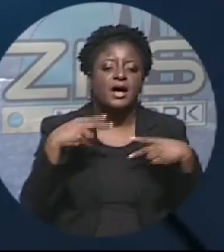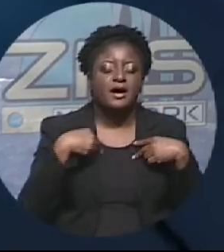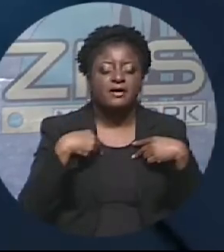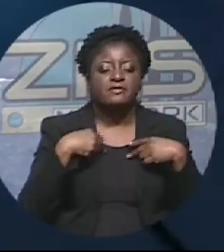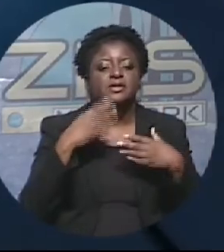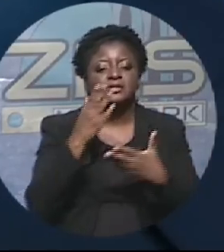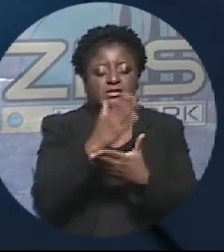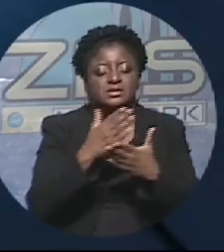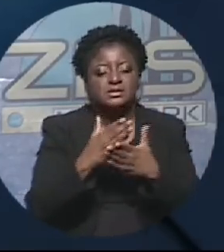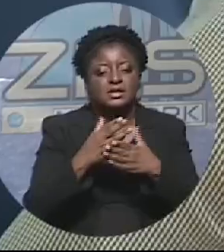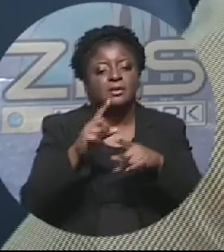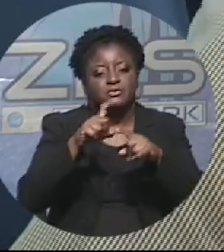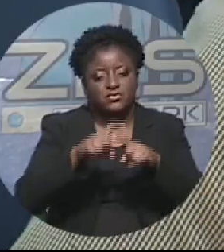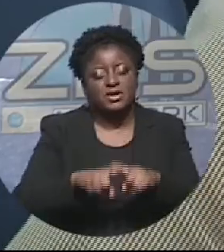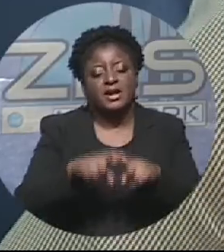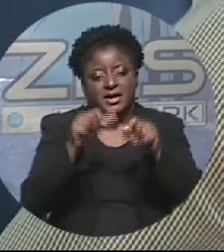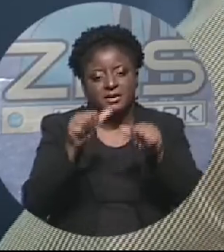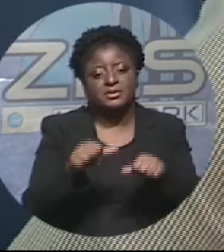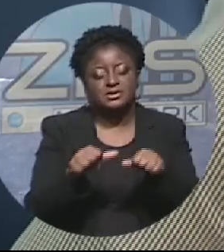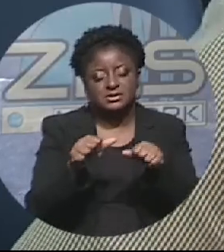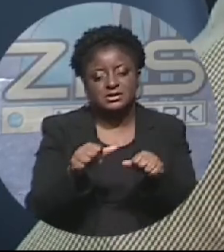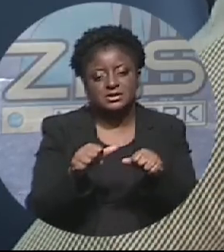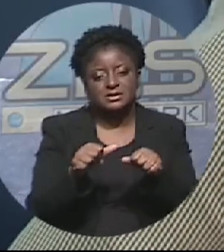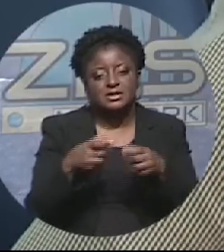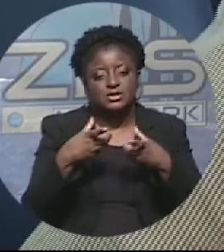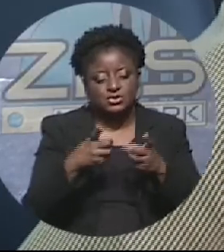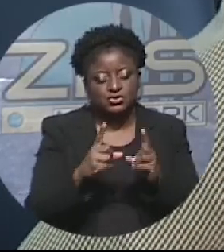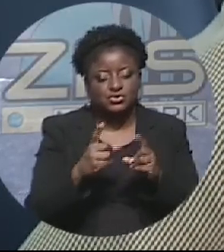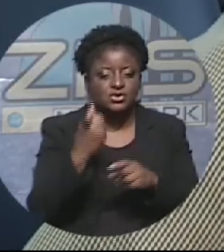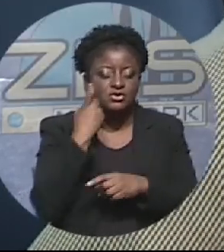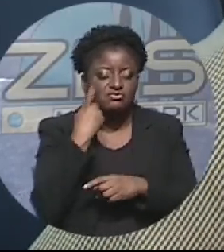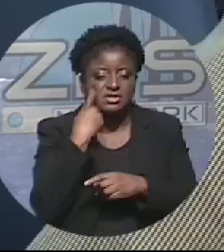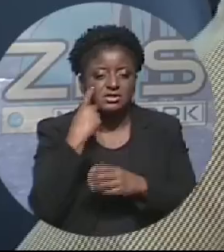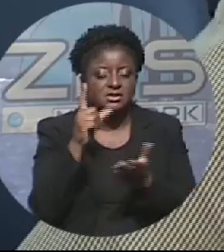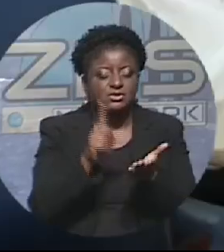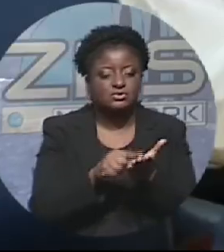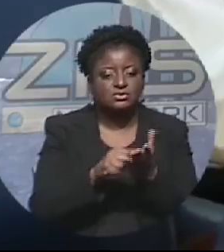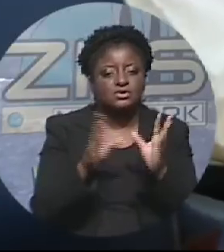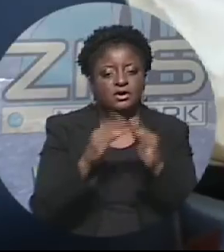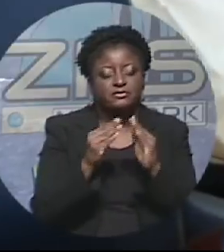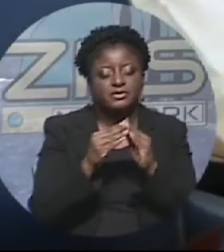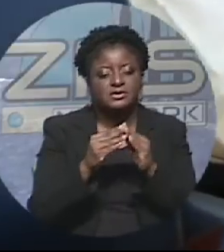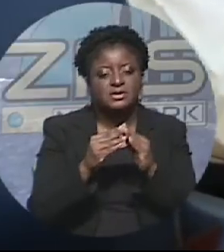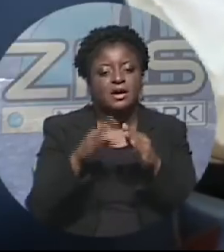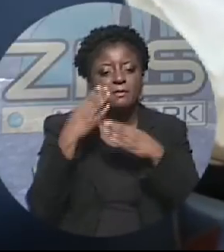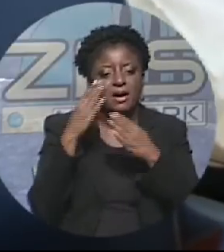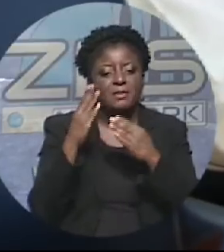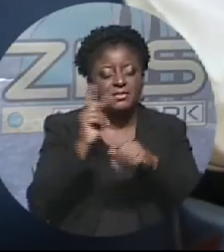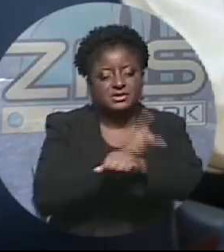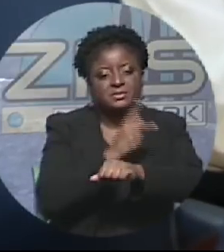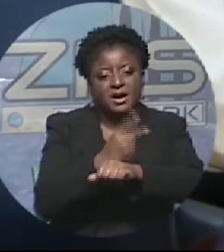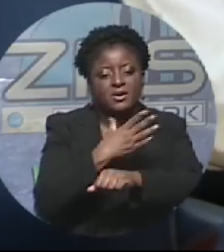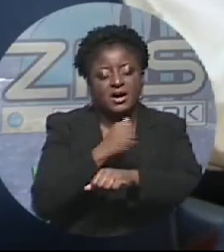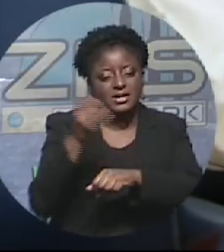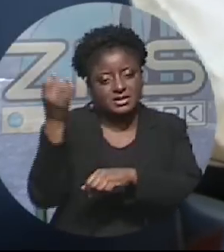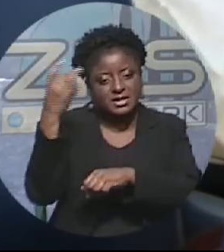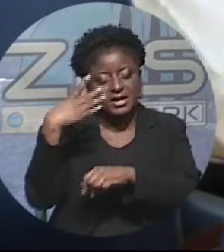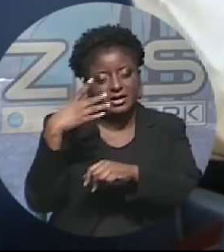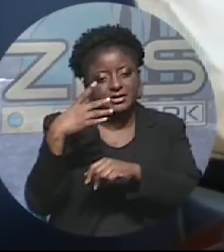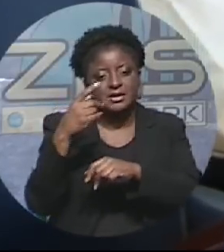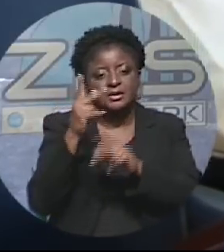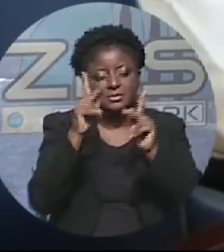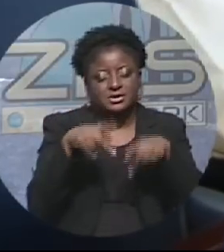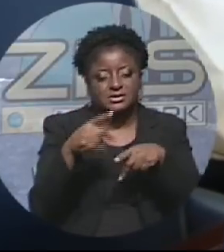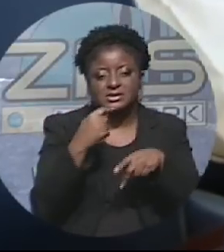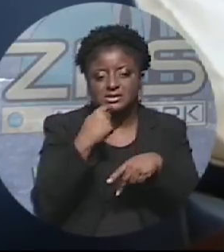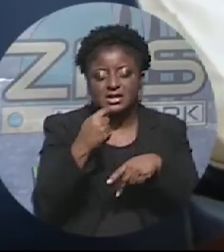some semblance of reliability. During a recent press conference, Bahamas Power and Light officials noted that there was a disconnect between